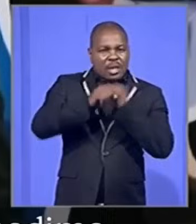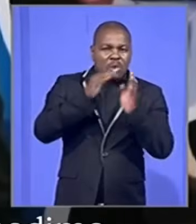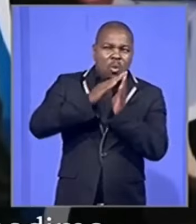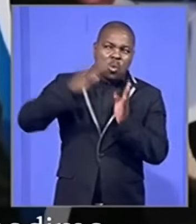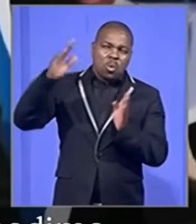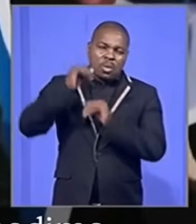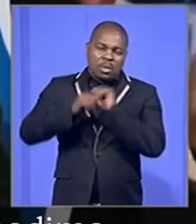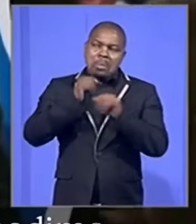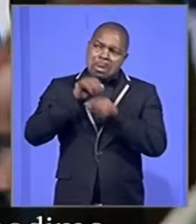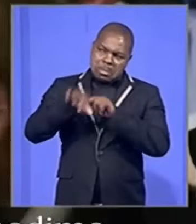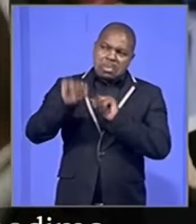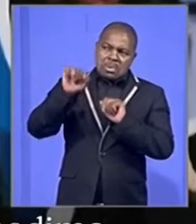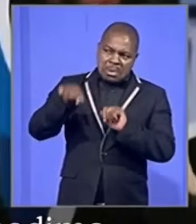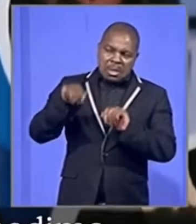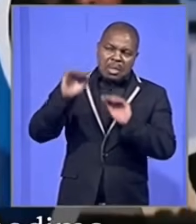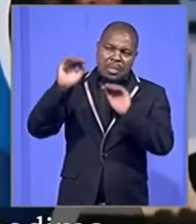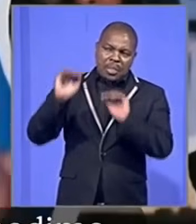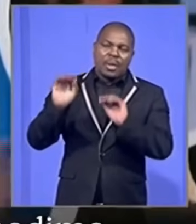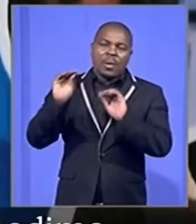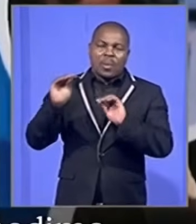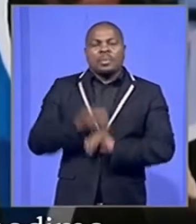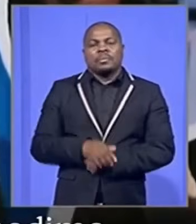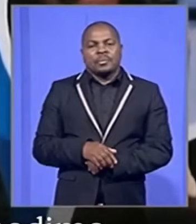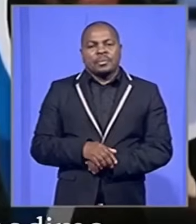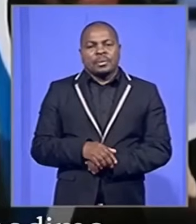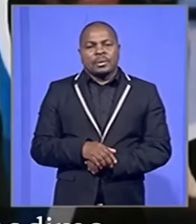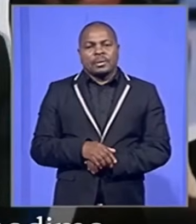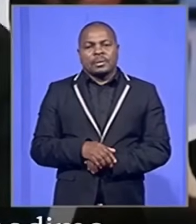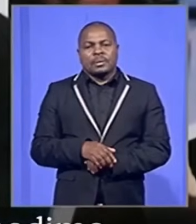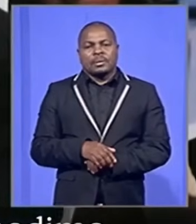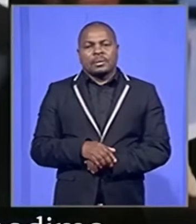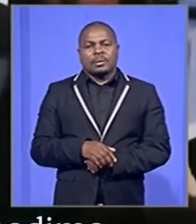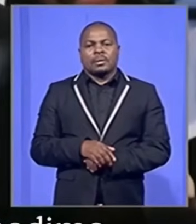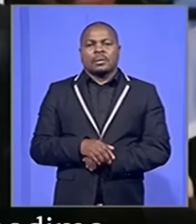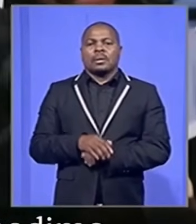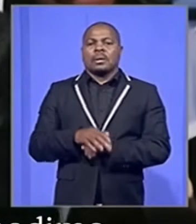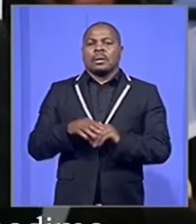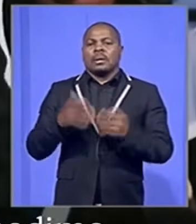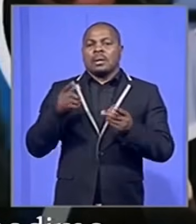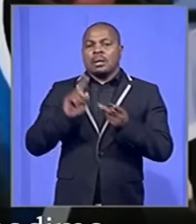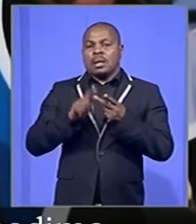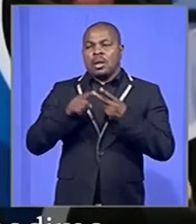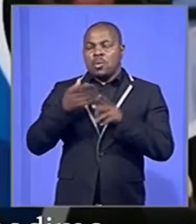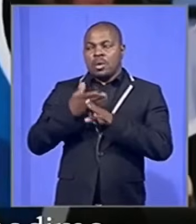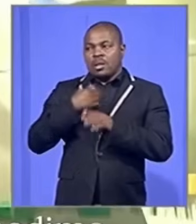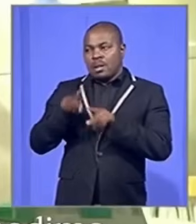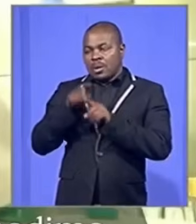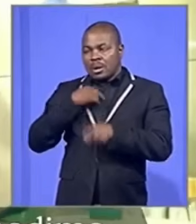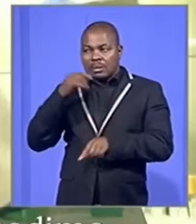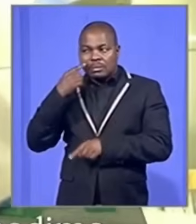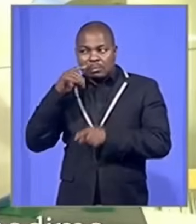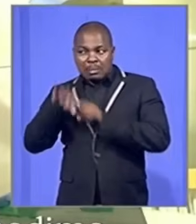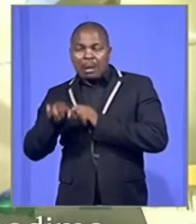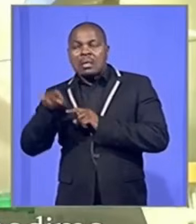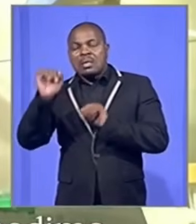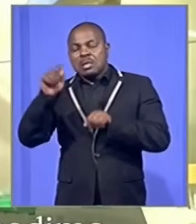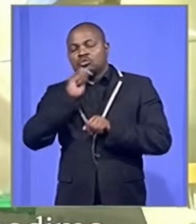is notable. And as Professor Kangolani noted, this is multifactorial. Bahlankedi